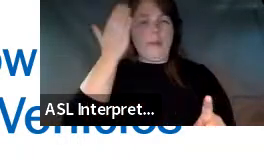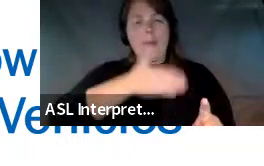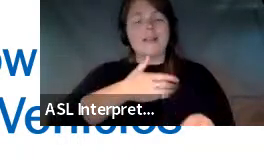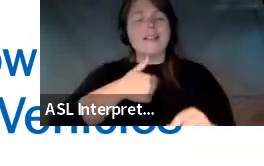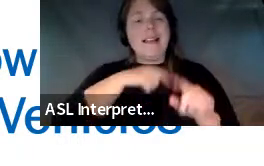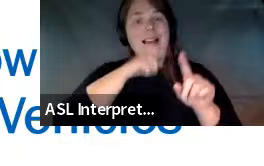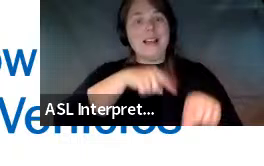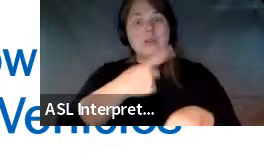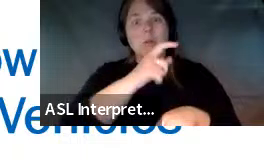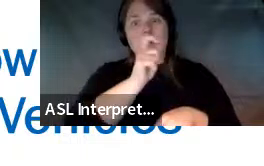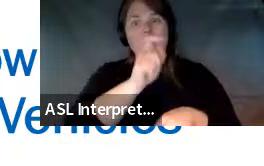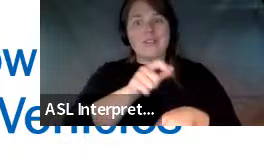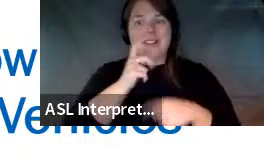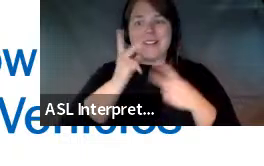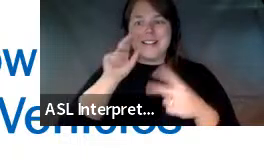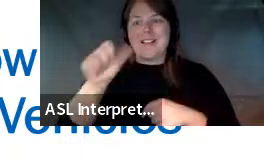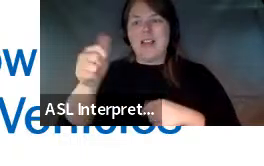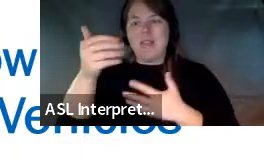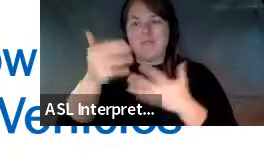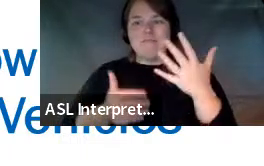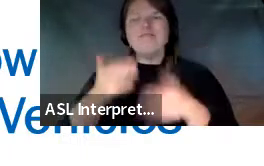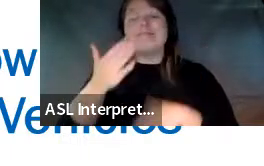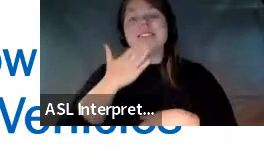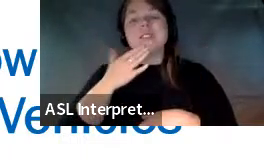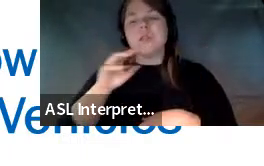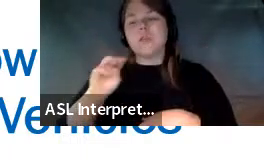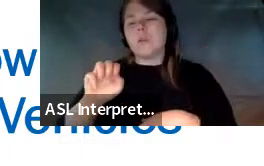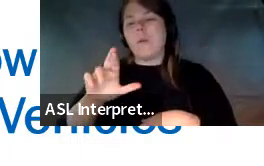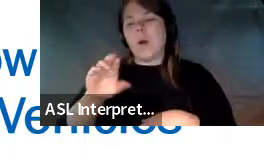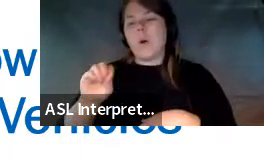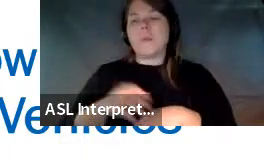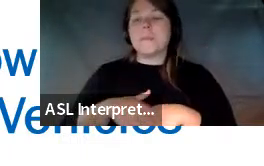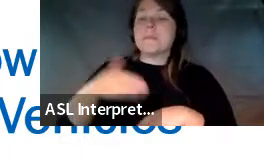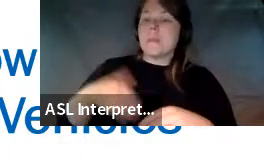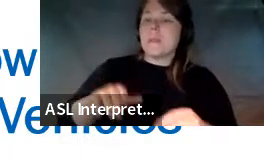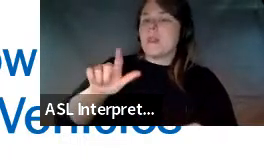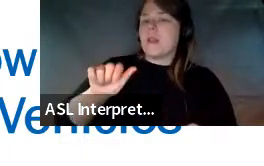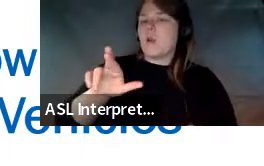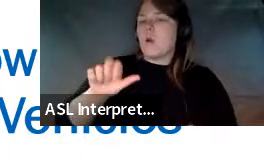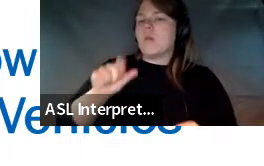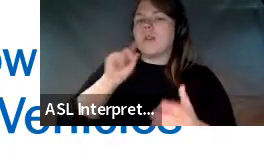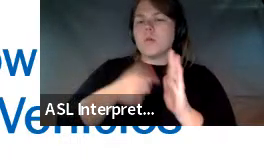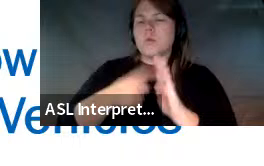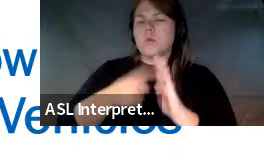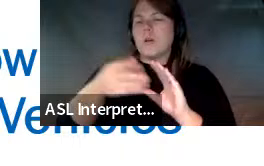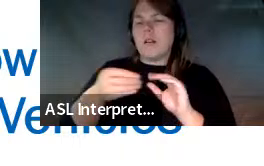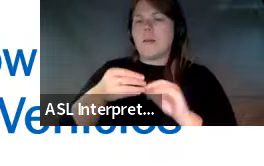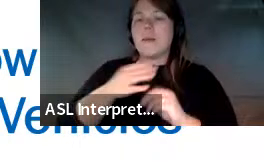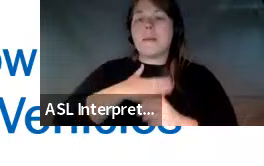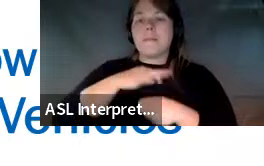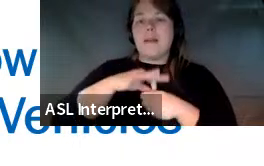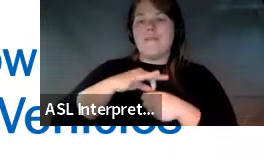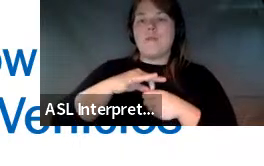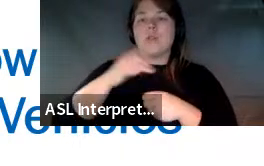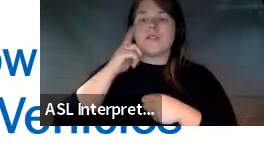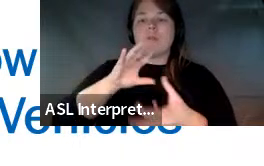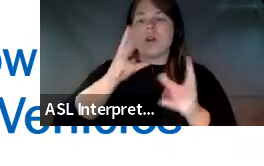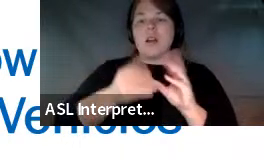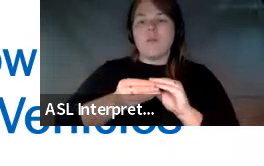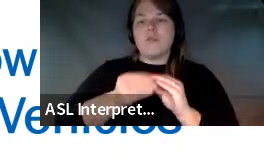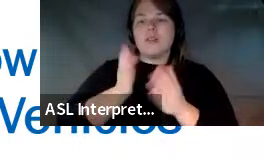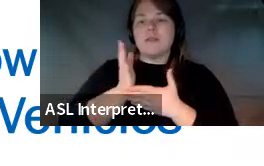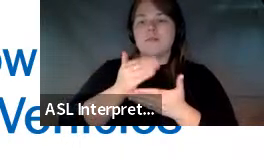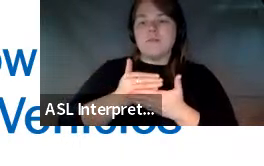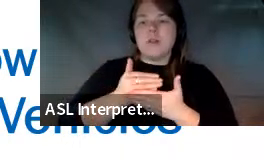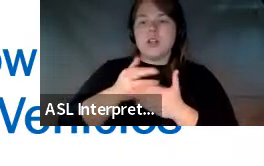and then didn't see the others. Thank you, Margot. Yes, this is Laura. Yeah, I do see a comment. It says my vote is for a comprehensive budget review before